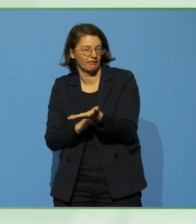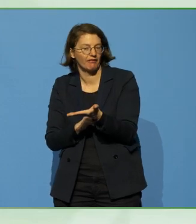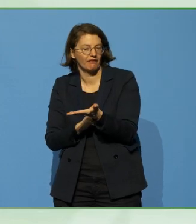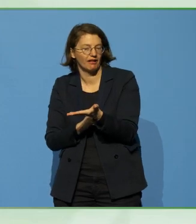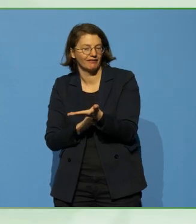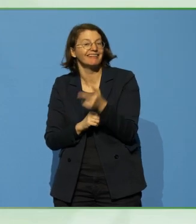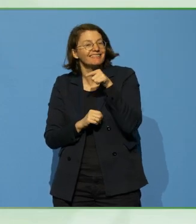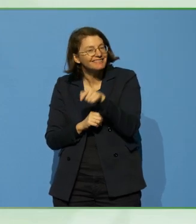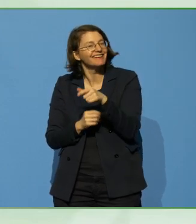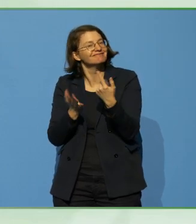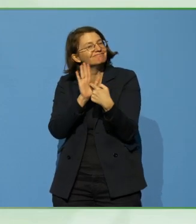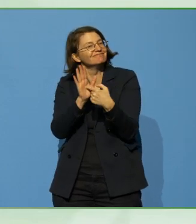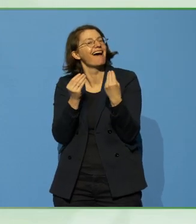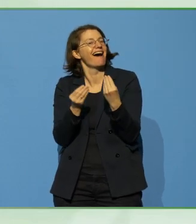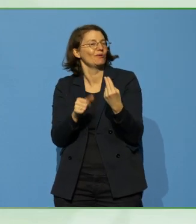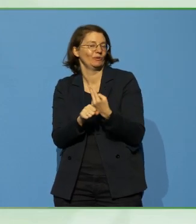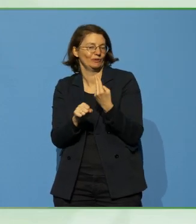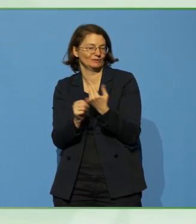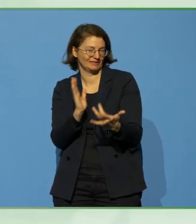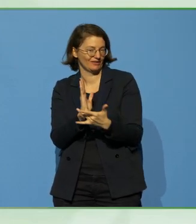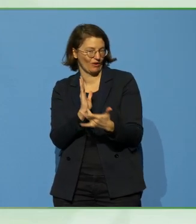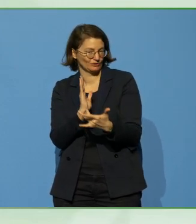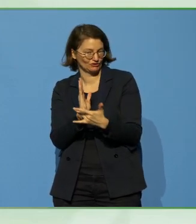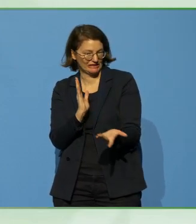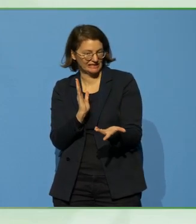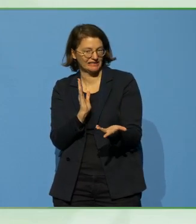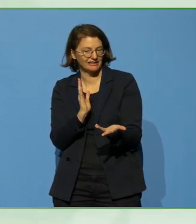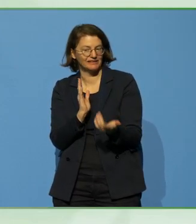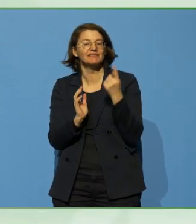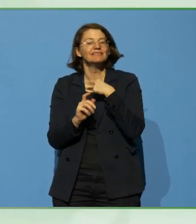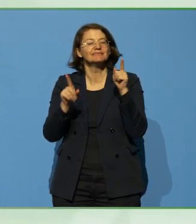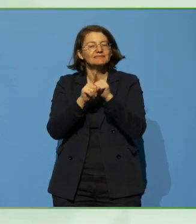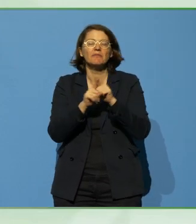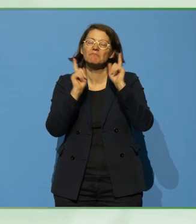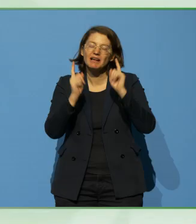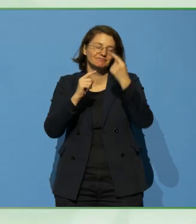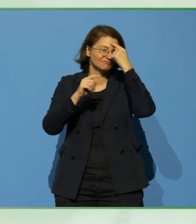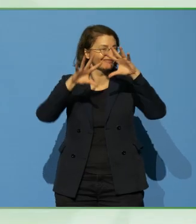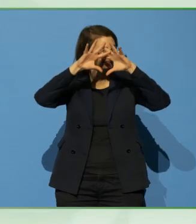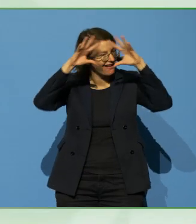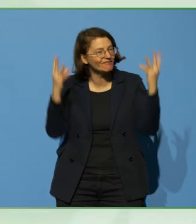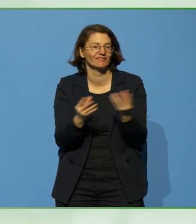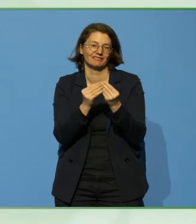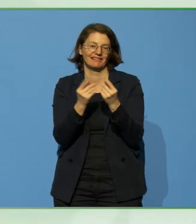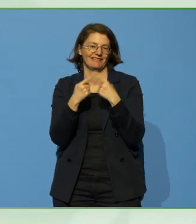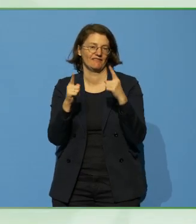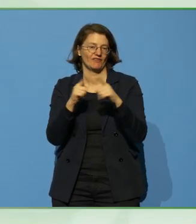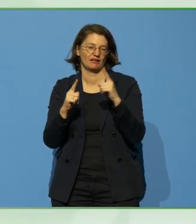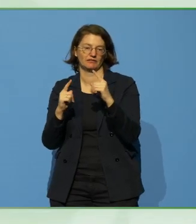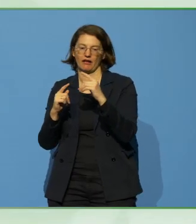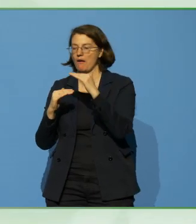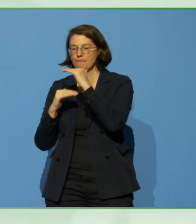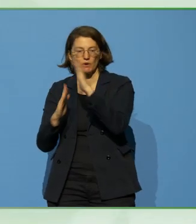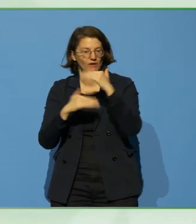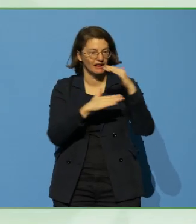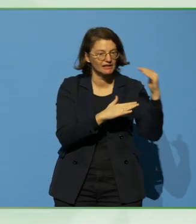have everything multimodal. So a sound notification telling you that your payment went through or it didn't went through, what